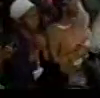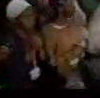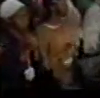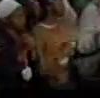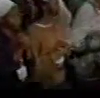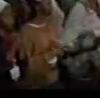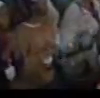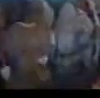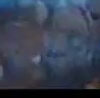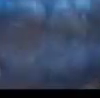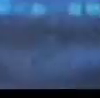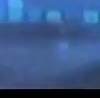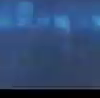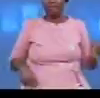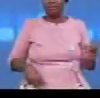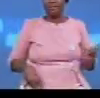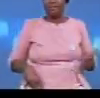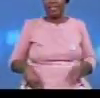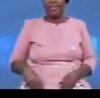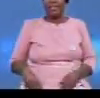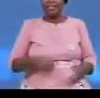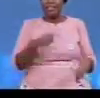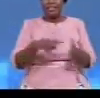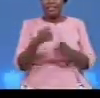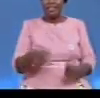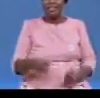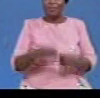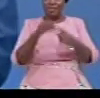Tonight is a special